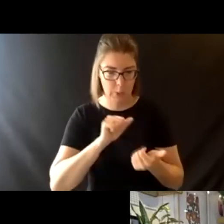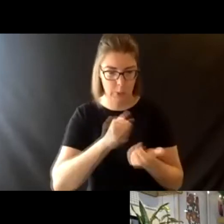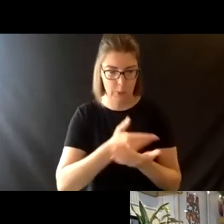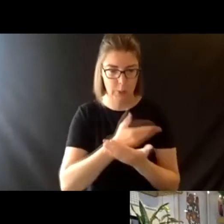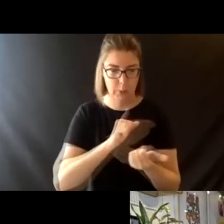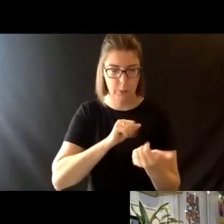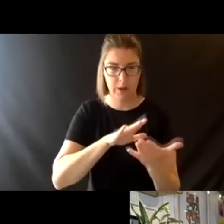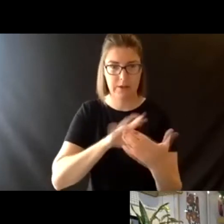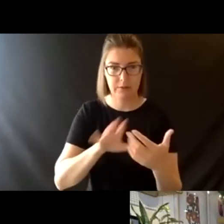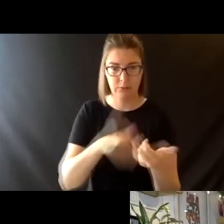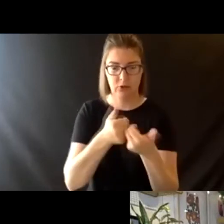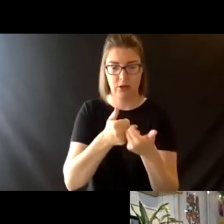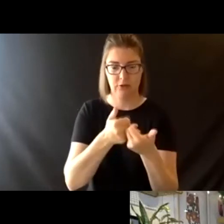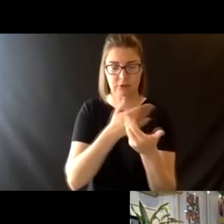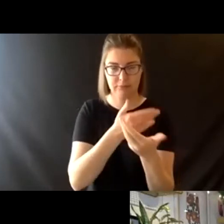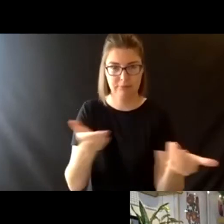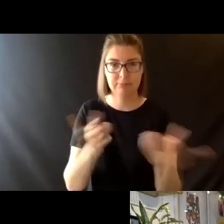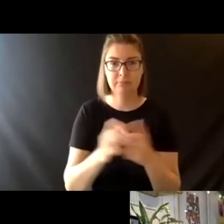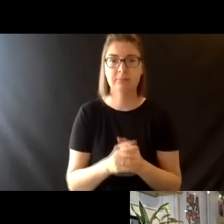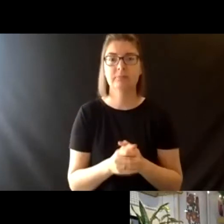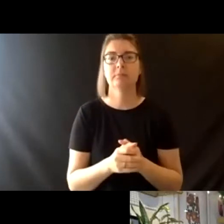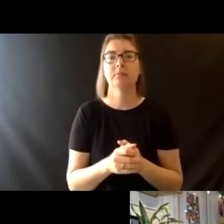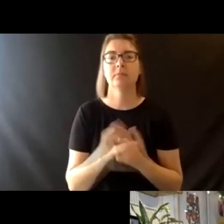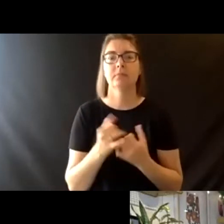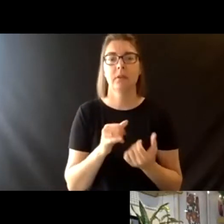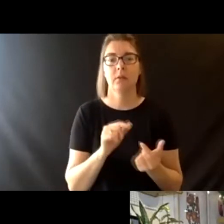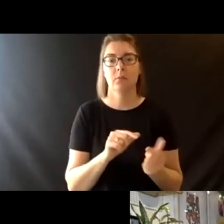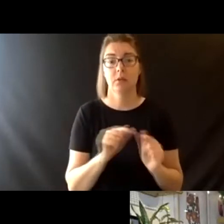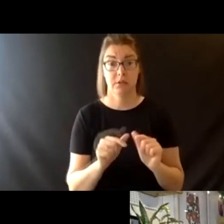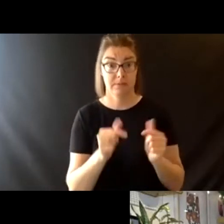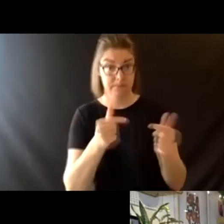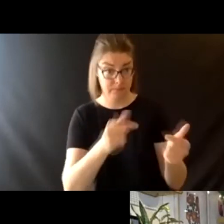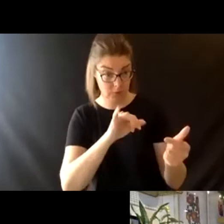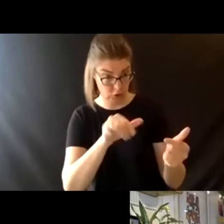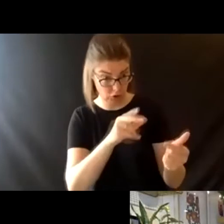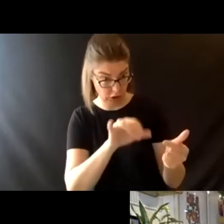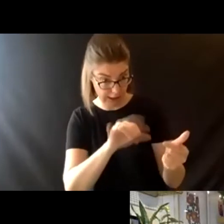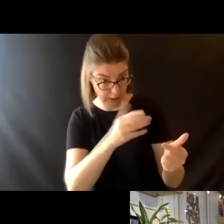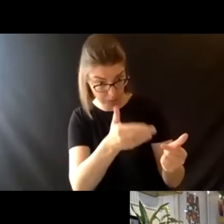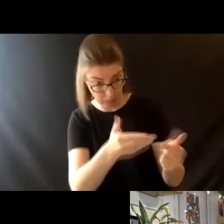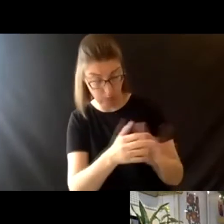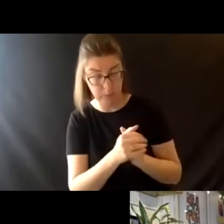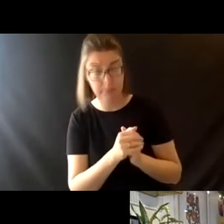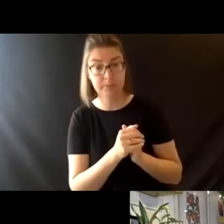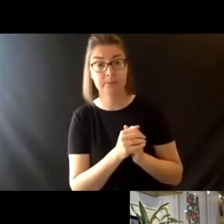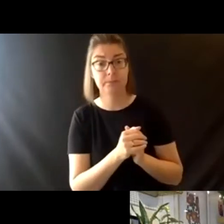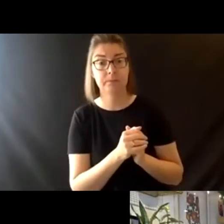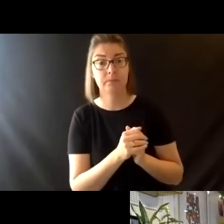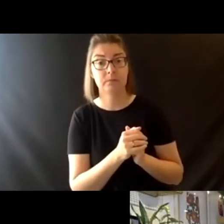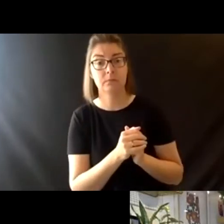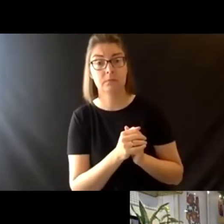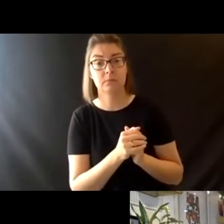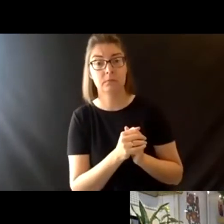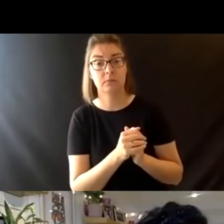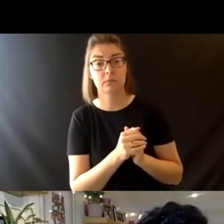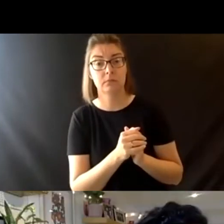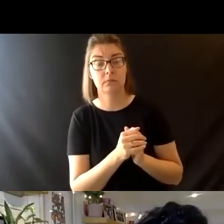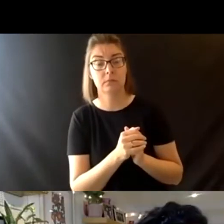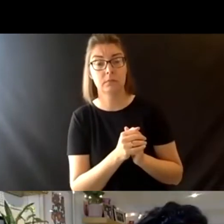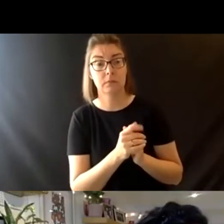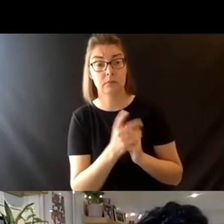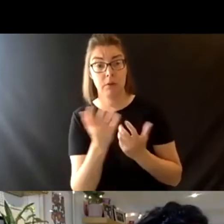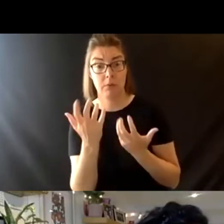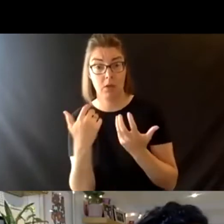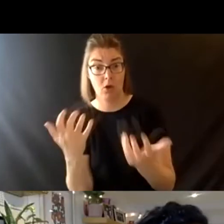these structures. And I want to turn it over to you, Jay, to kind of, maybe even for our audience, if people are interested